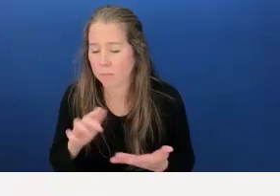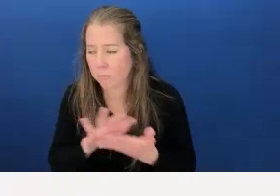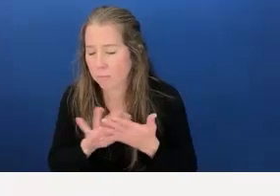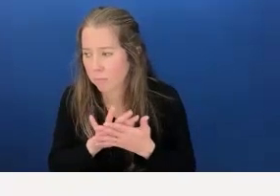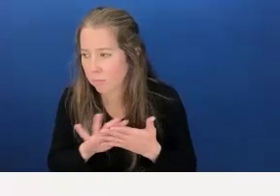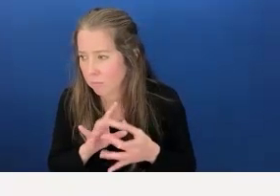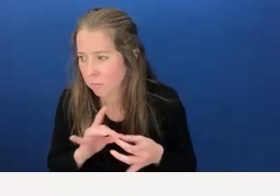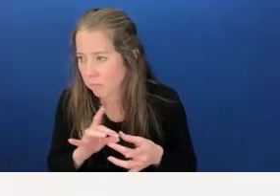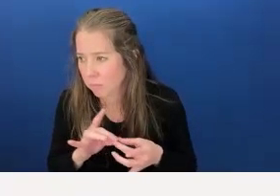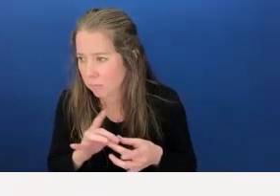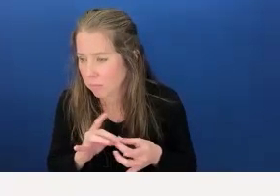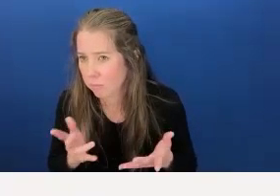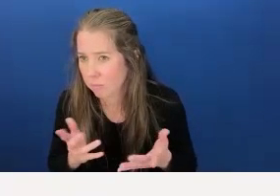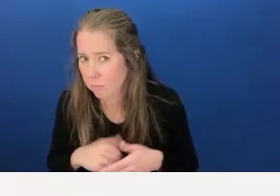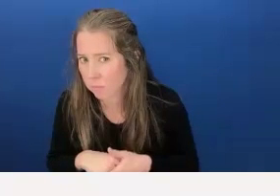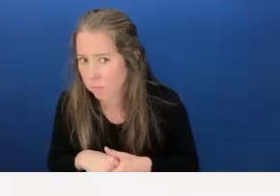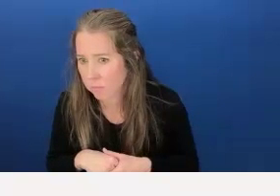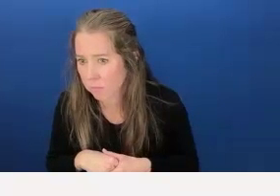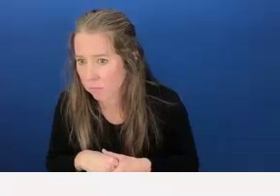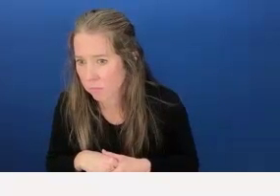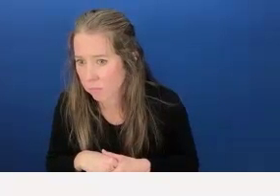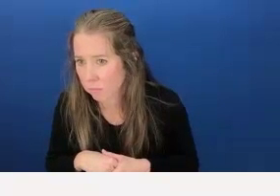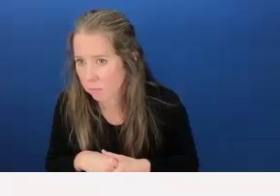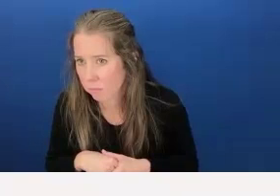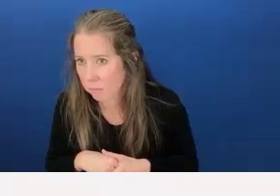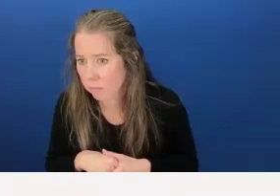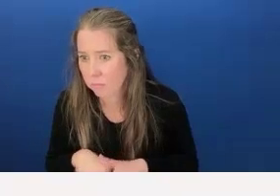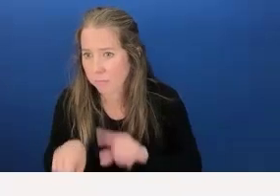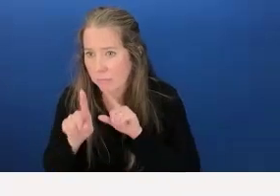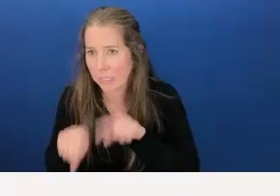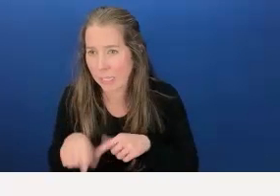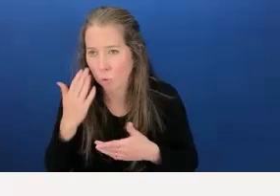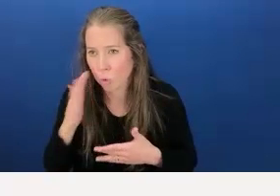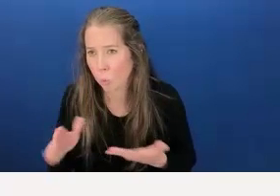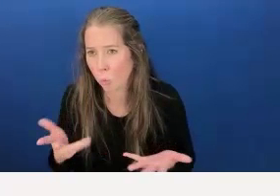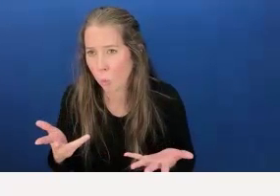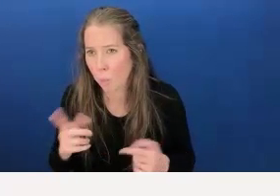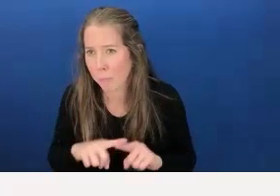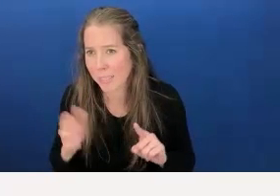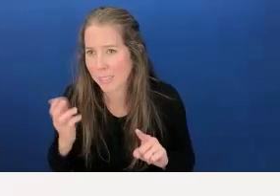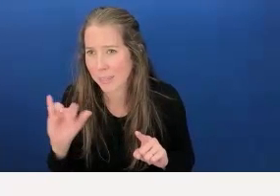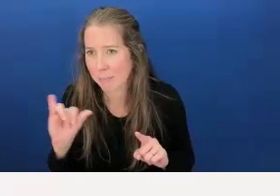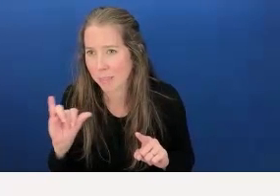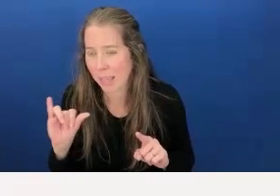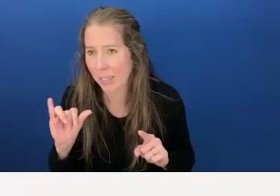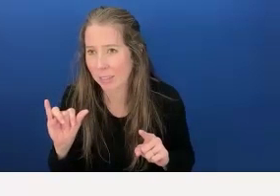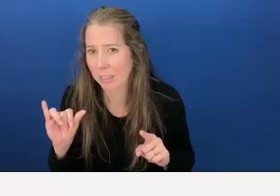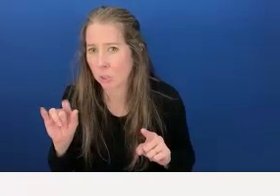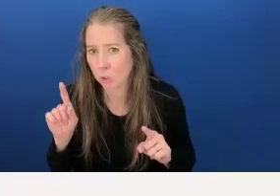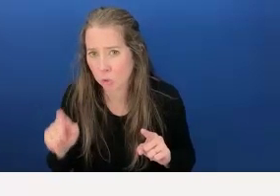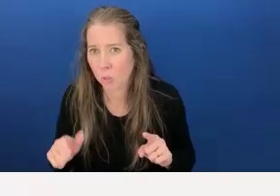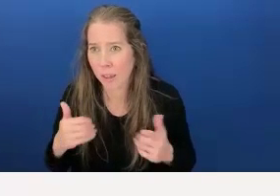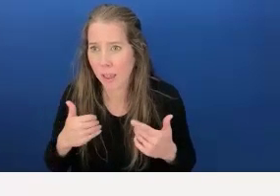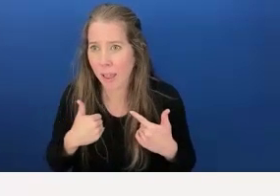So why is it? I don't know the answer to that. Mm-hmm. It seems like it should be made